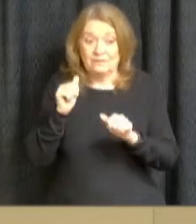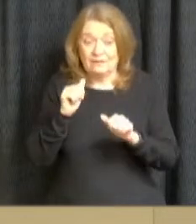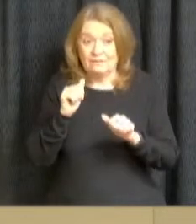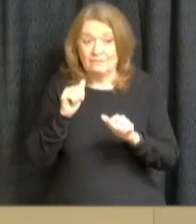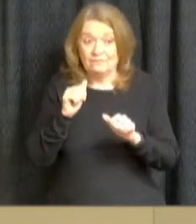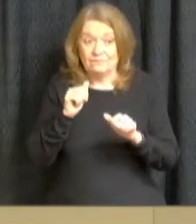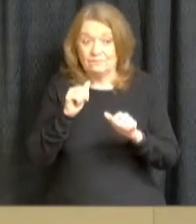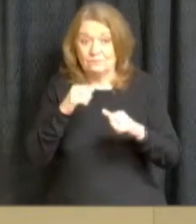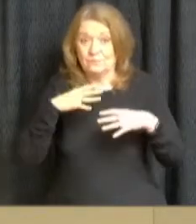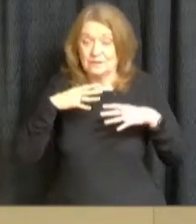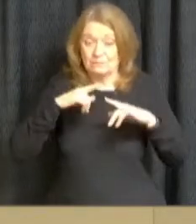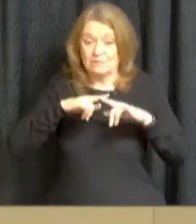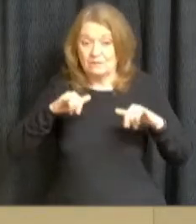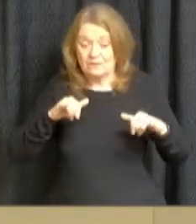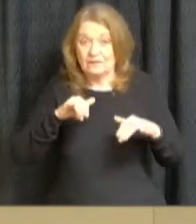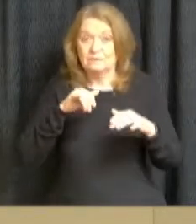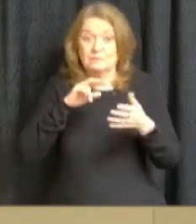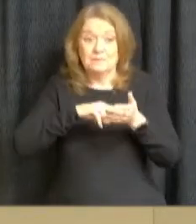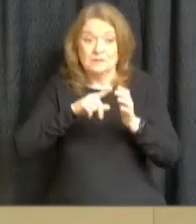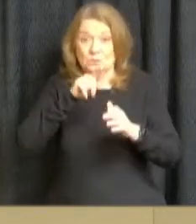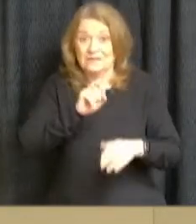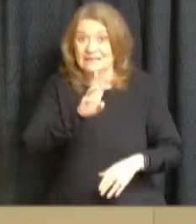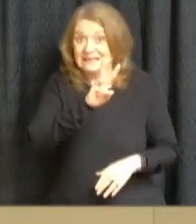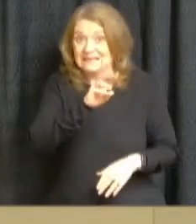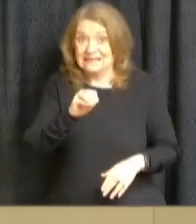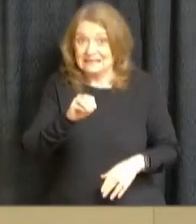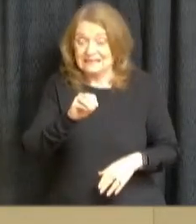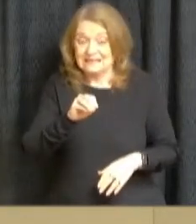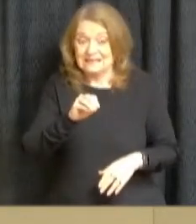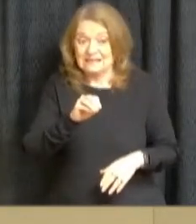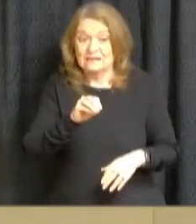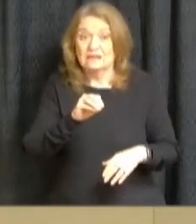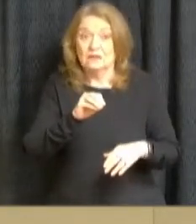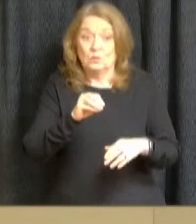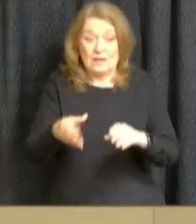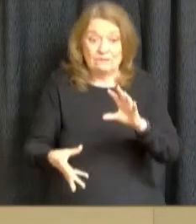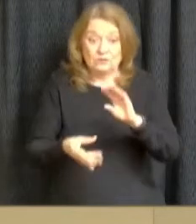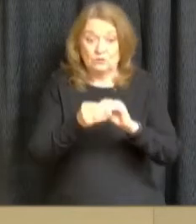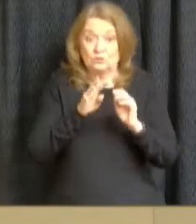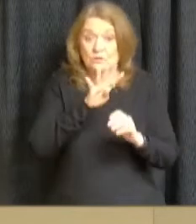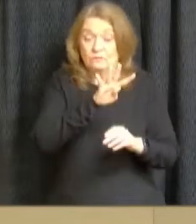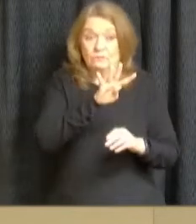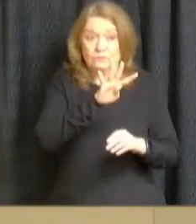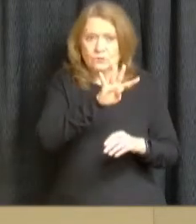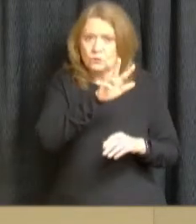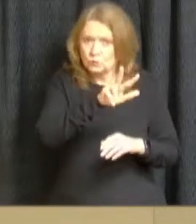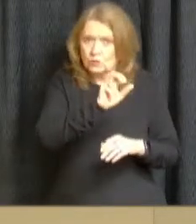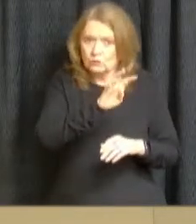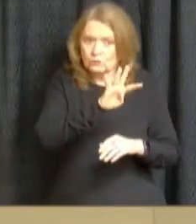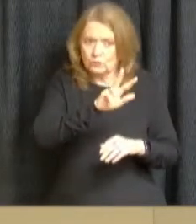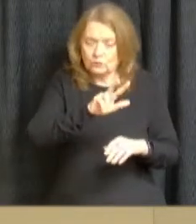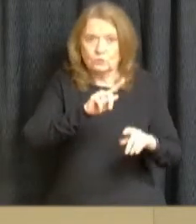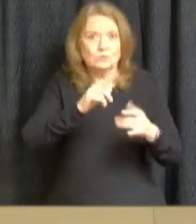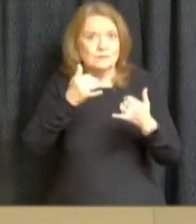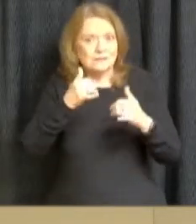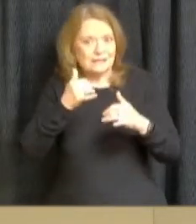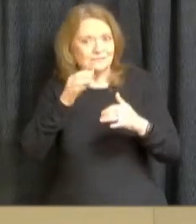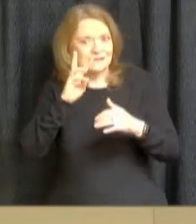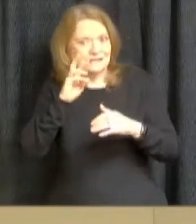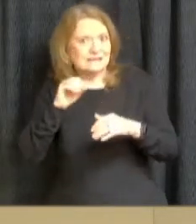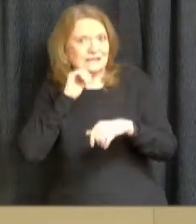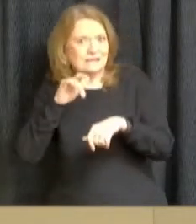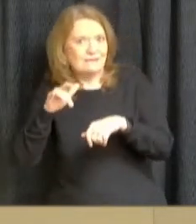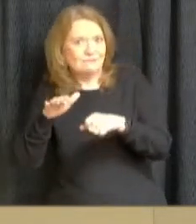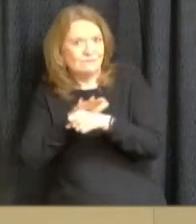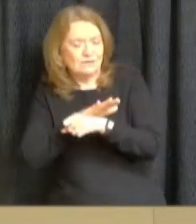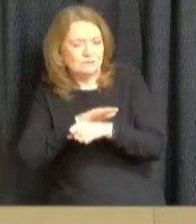of an allocation of just 343. But the chief assures us that we are still going to get the job done